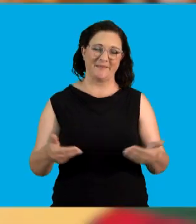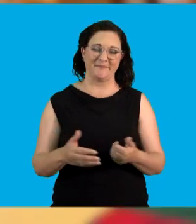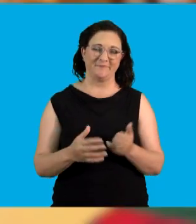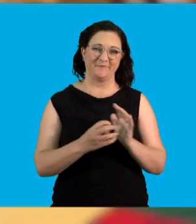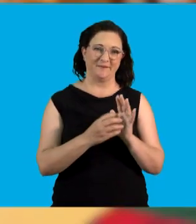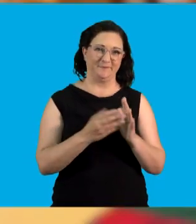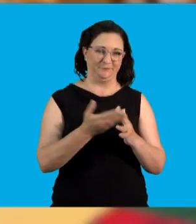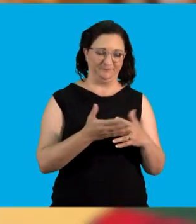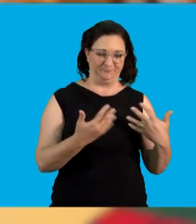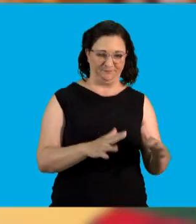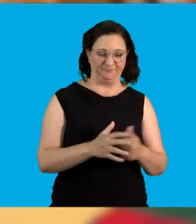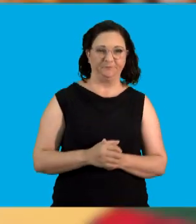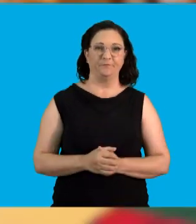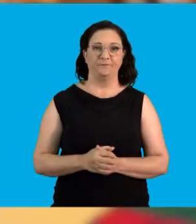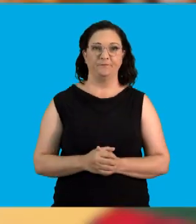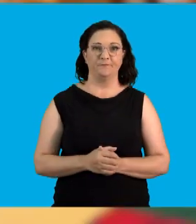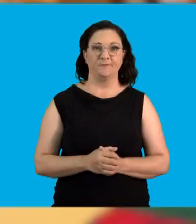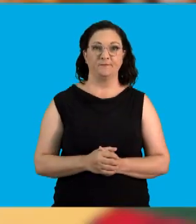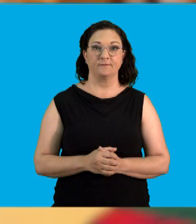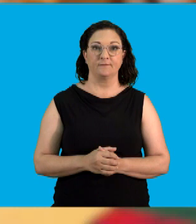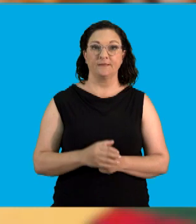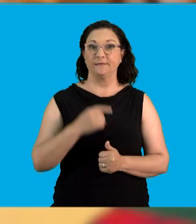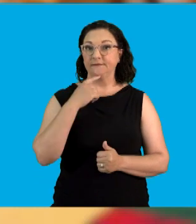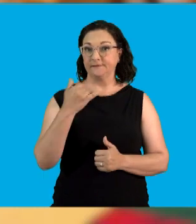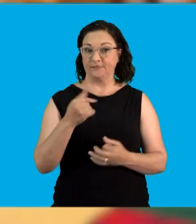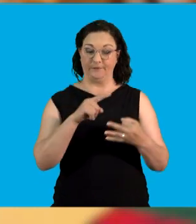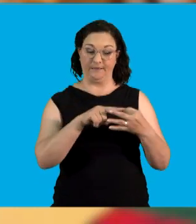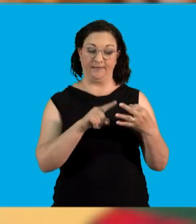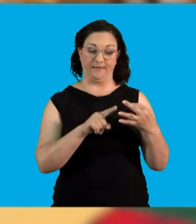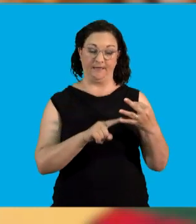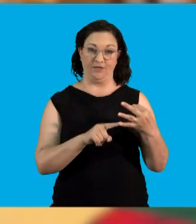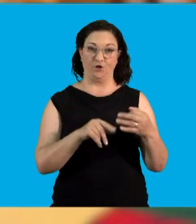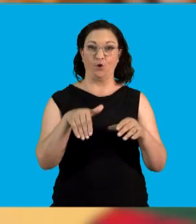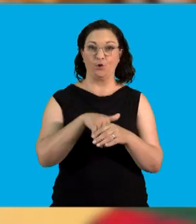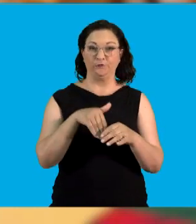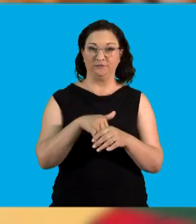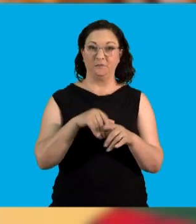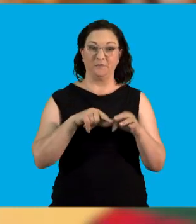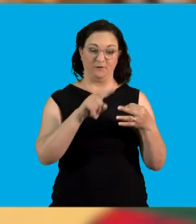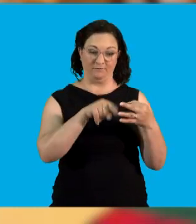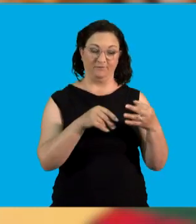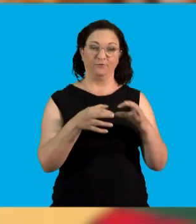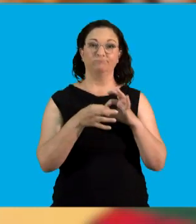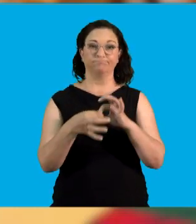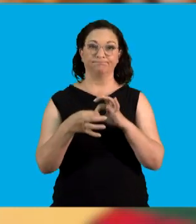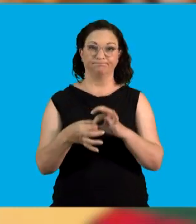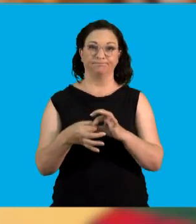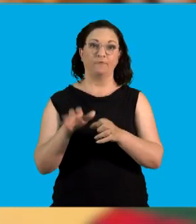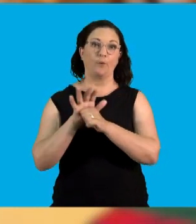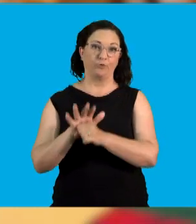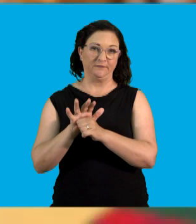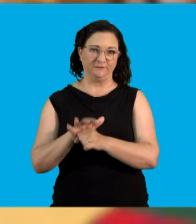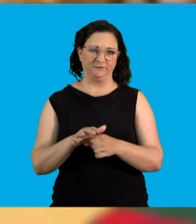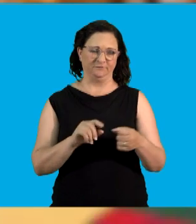Welcome back from an ad break. So as we have said, we're going to be focusing on 3 different concepts here that are related to pressure. So our first one is, what